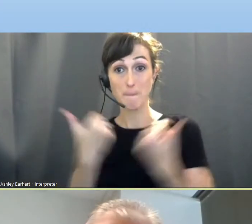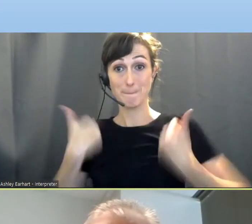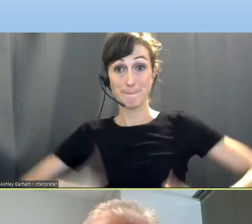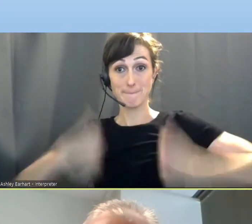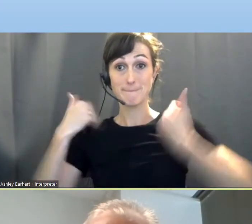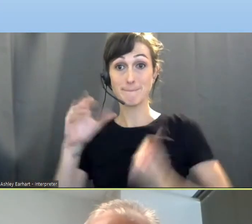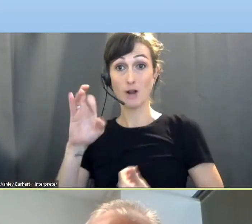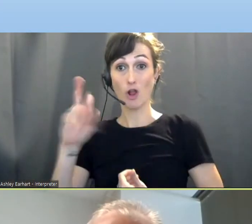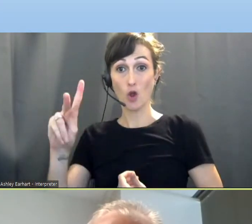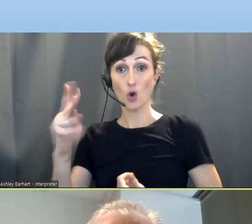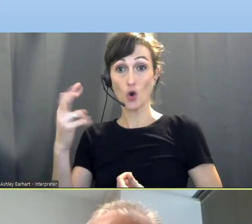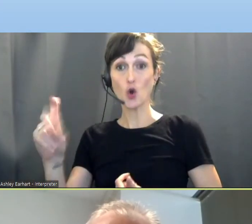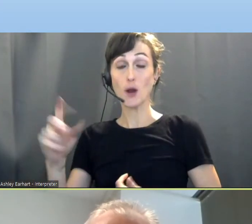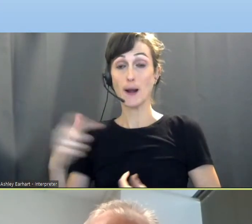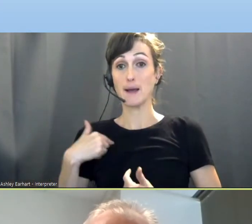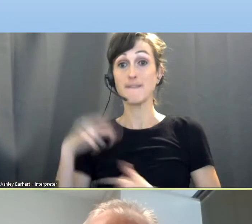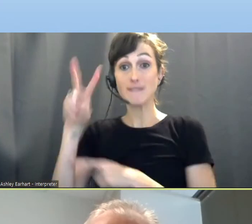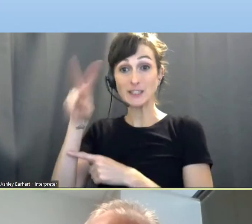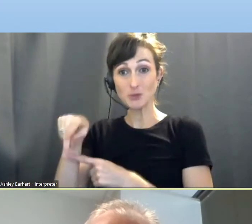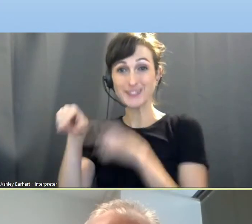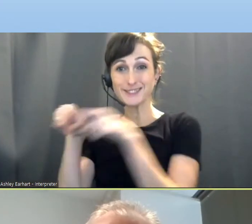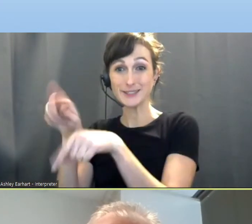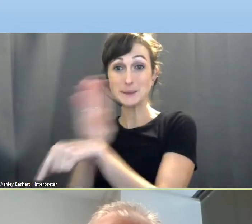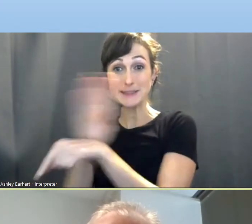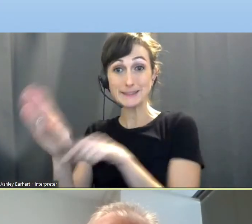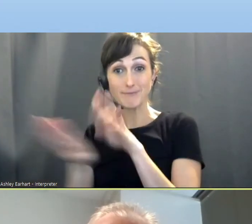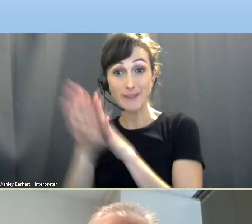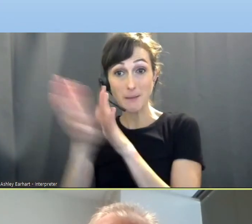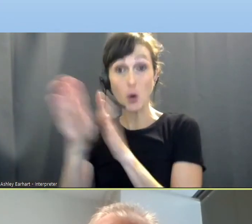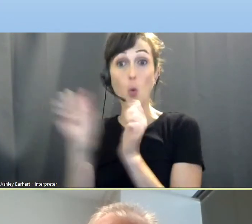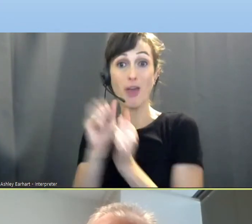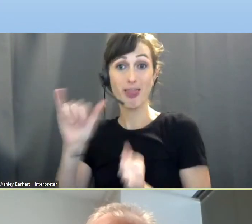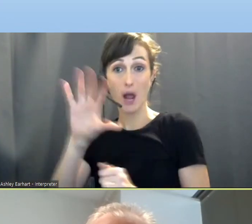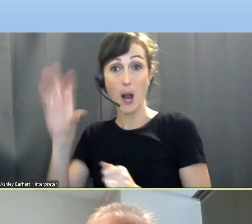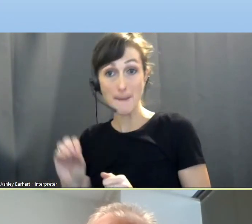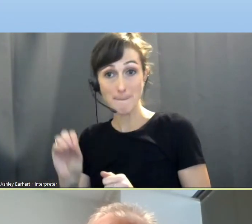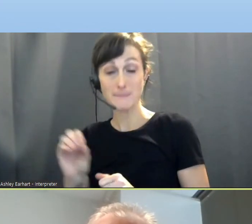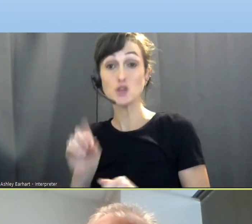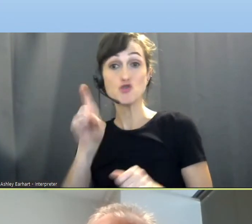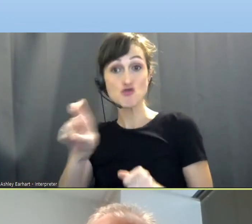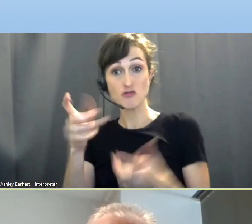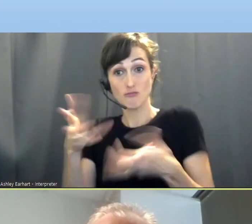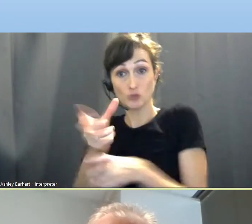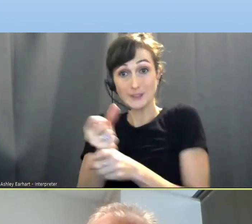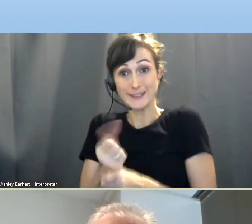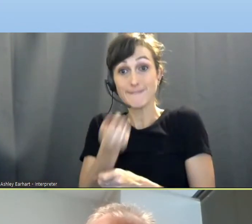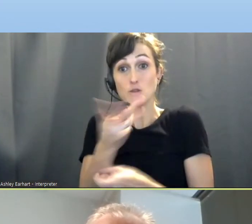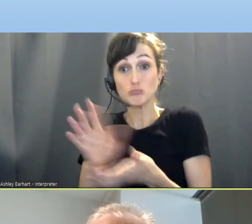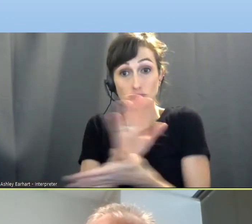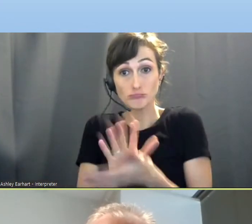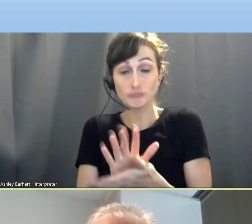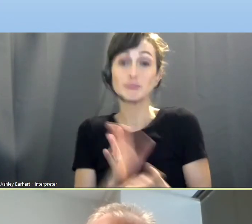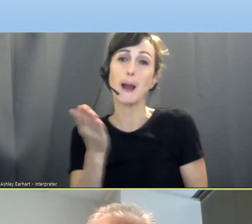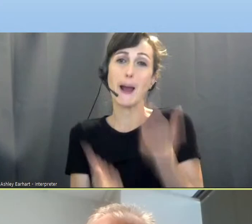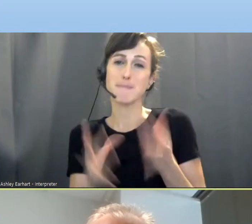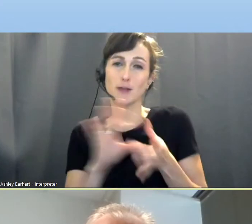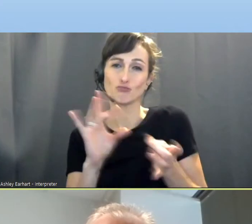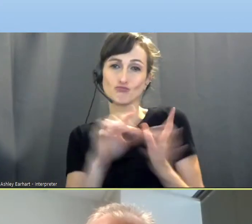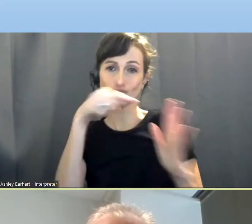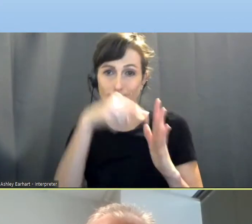of Business Development with Active Pure. You should have received a couple of handouts. I may reference these during our